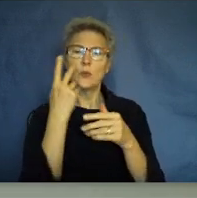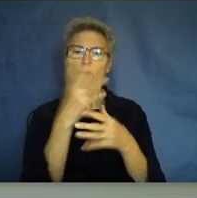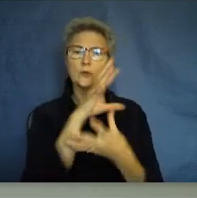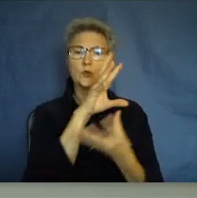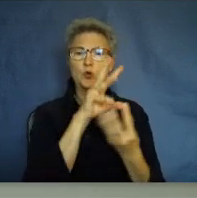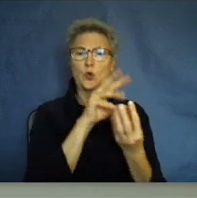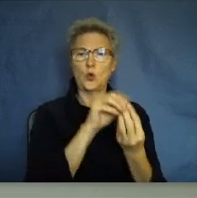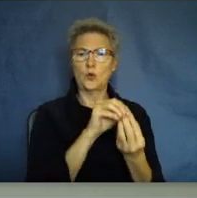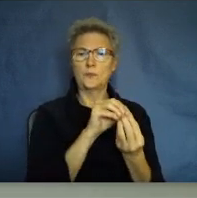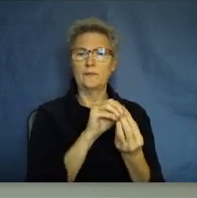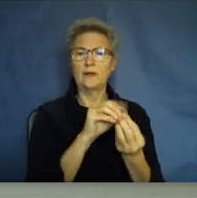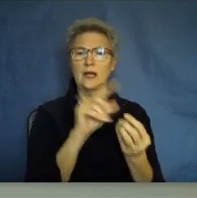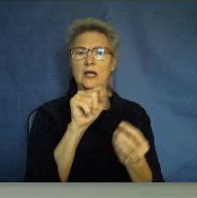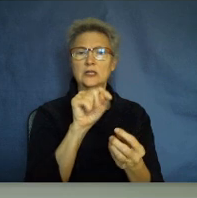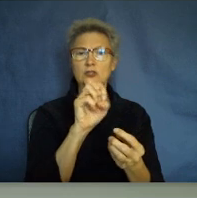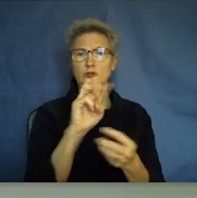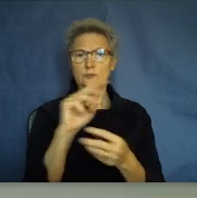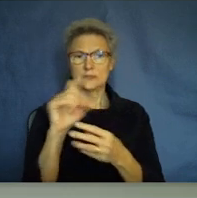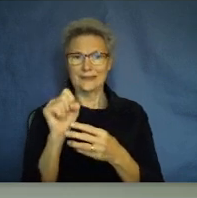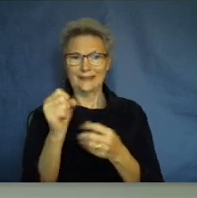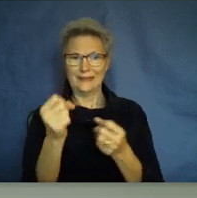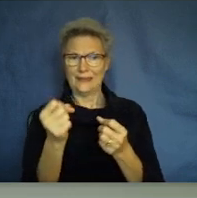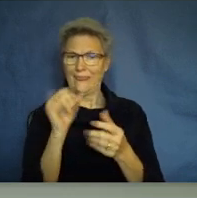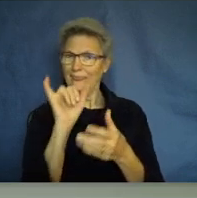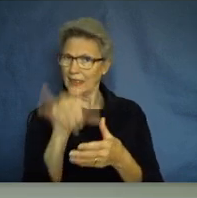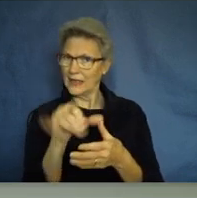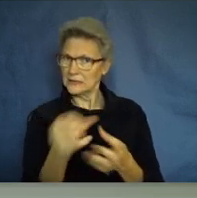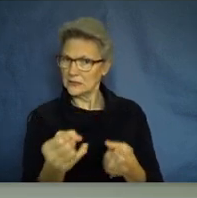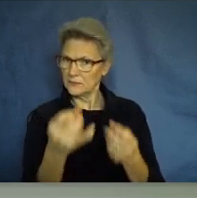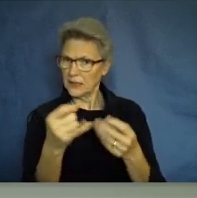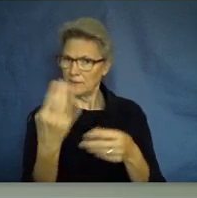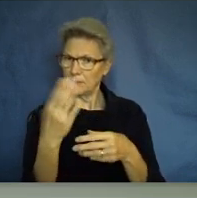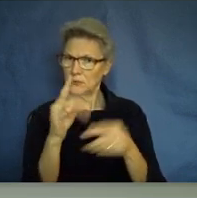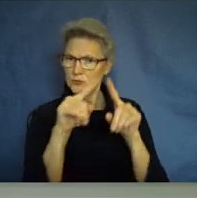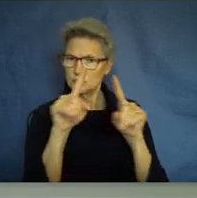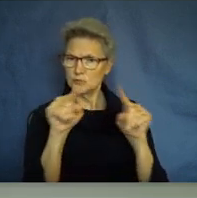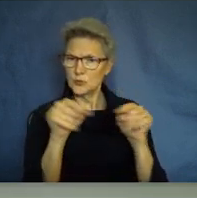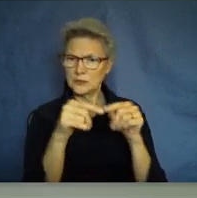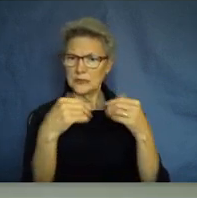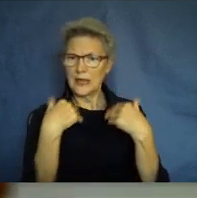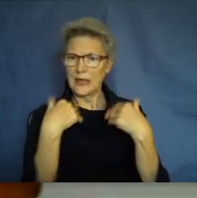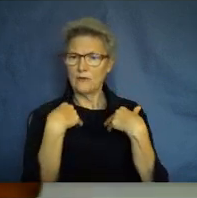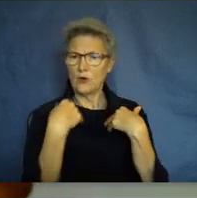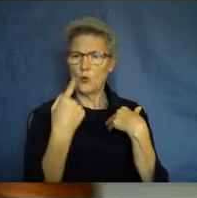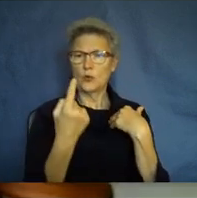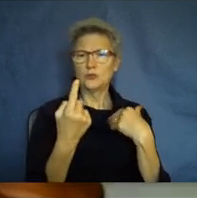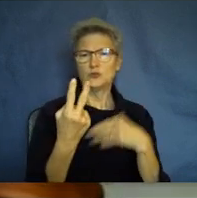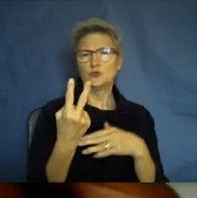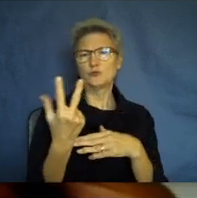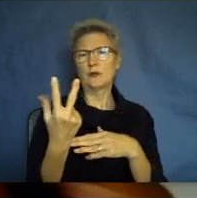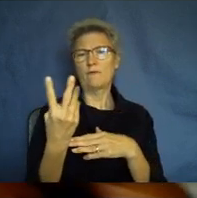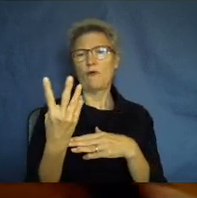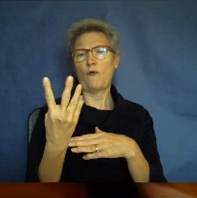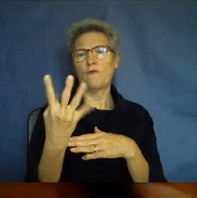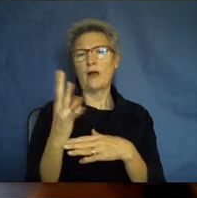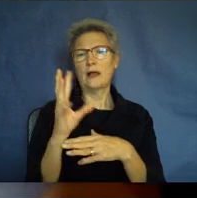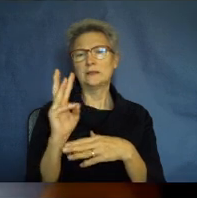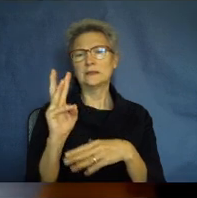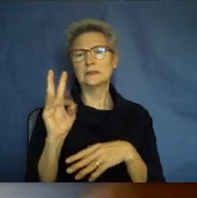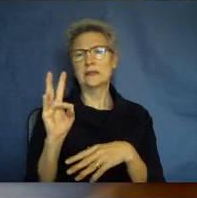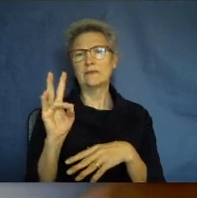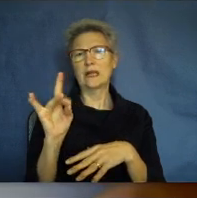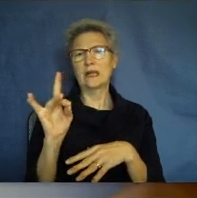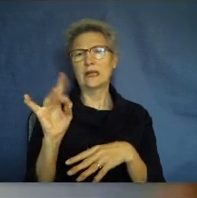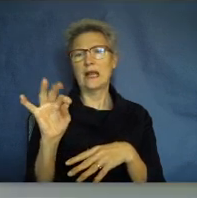total number of terms is, and that's how many blue squares that I will have. So I see that I have 1, 2, 3, 4, 5, 6,